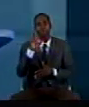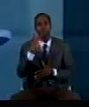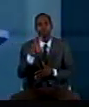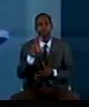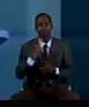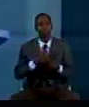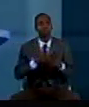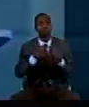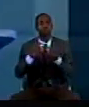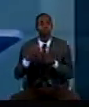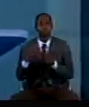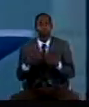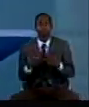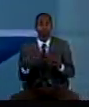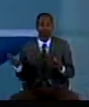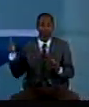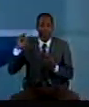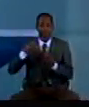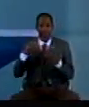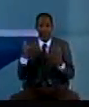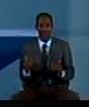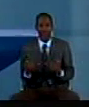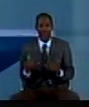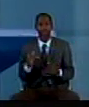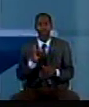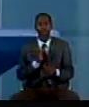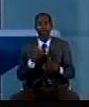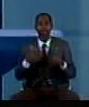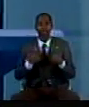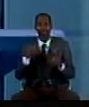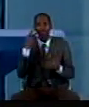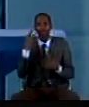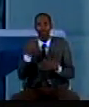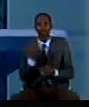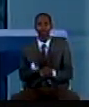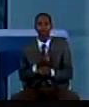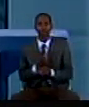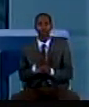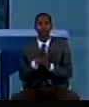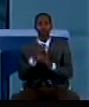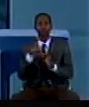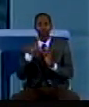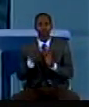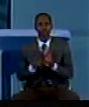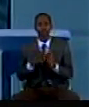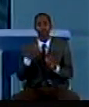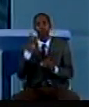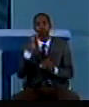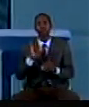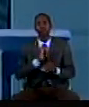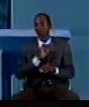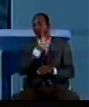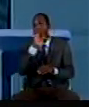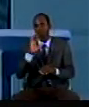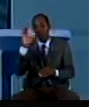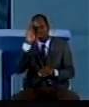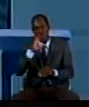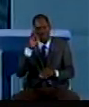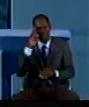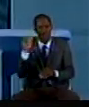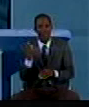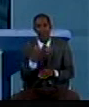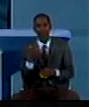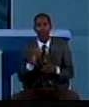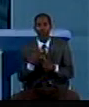up to this moment, I've seen the faithfulness of God. I have not lobbied for anything. I've never applied